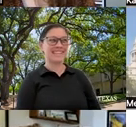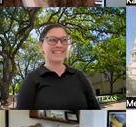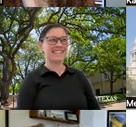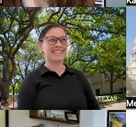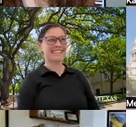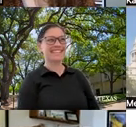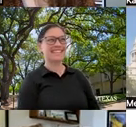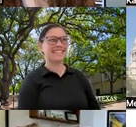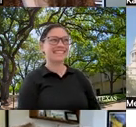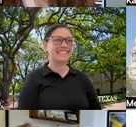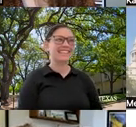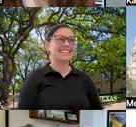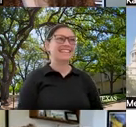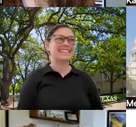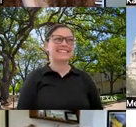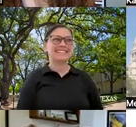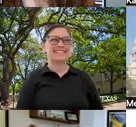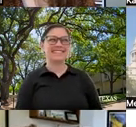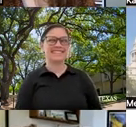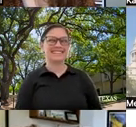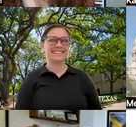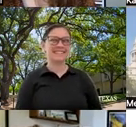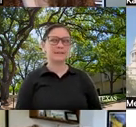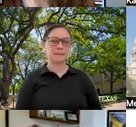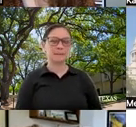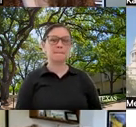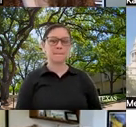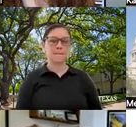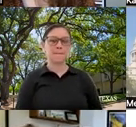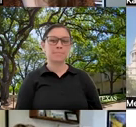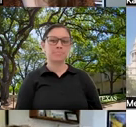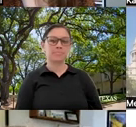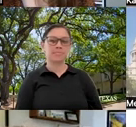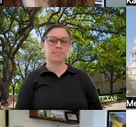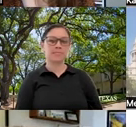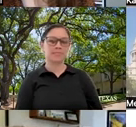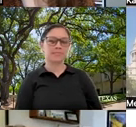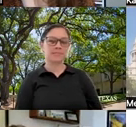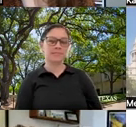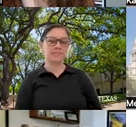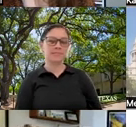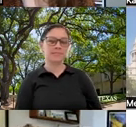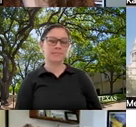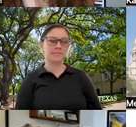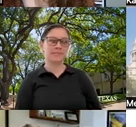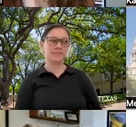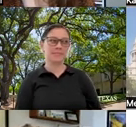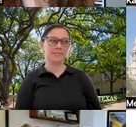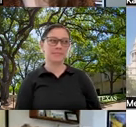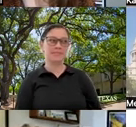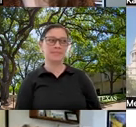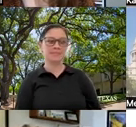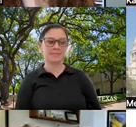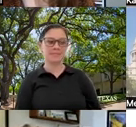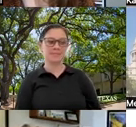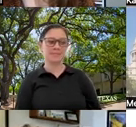we ask you to be mindful of that and keep your comments concise. Churn kernels to rich ideas. You're going to hear a lot